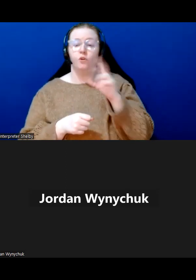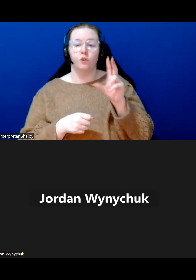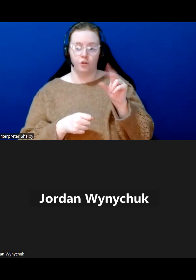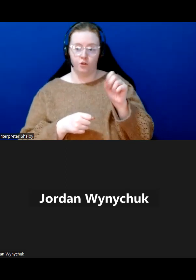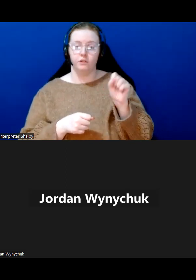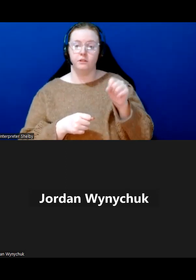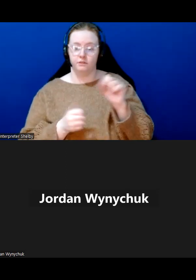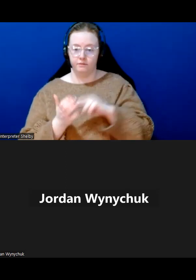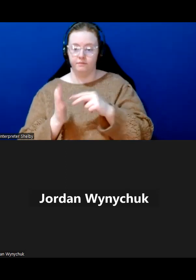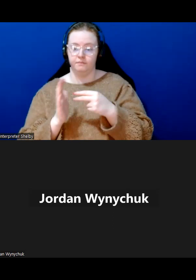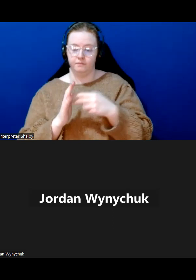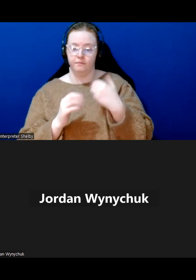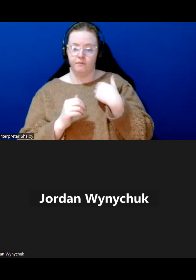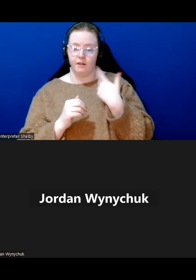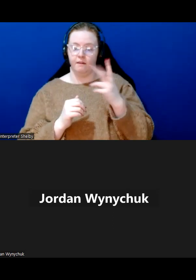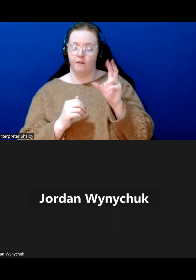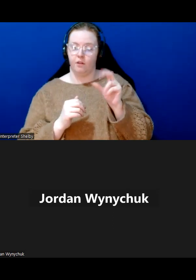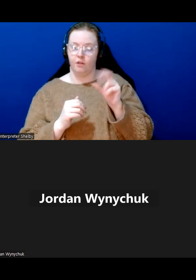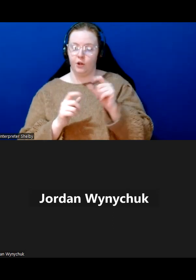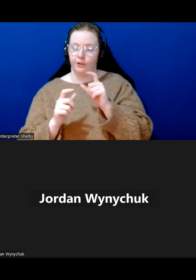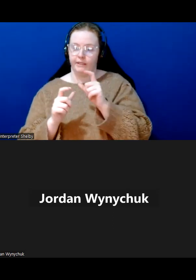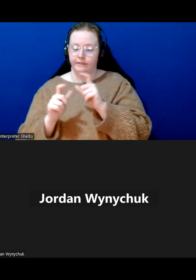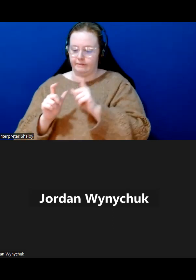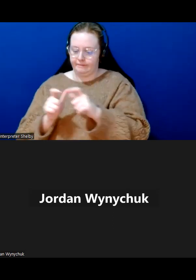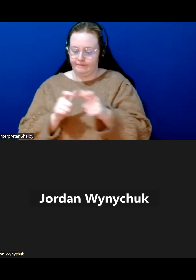give you 30 like packs. So 30